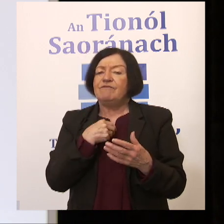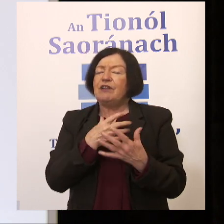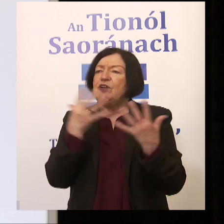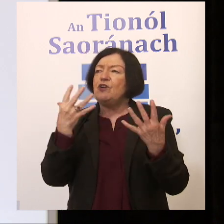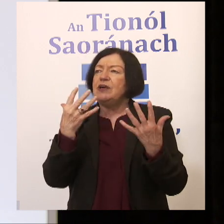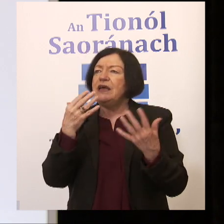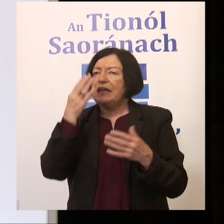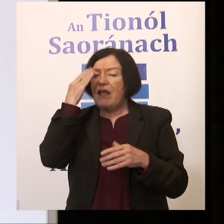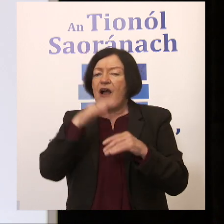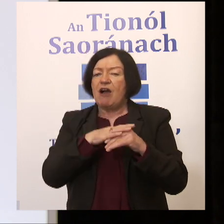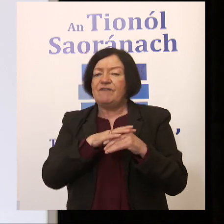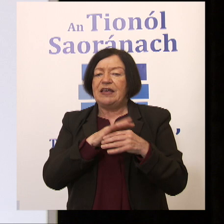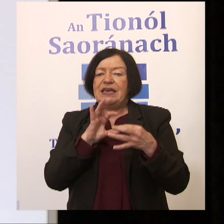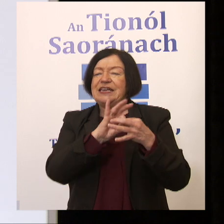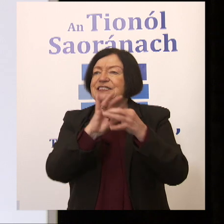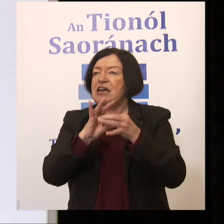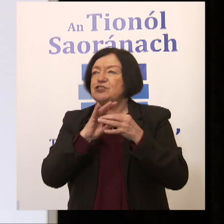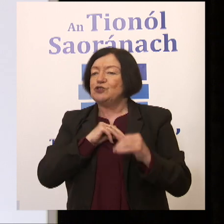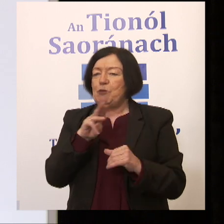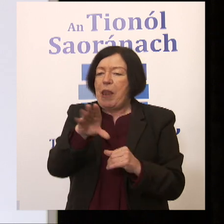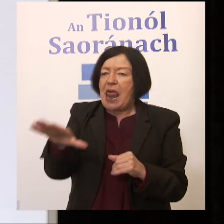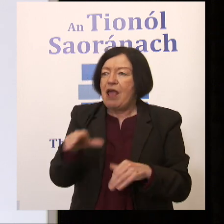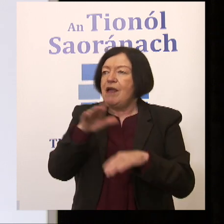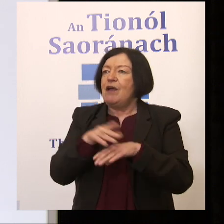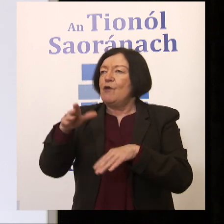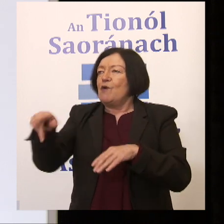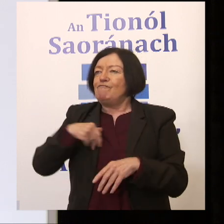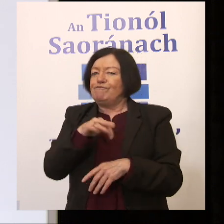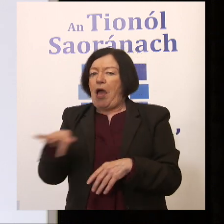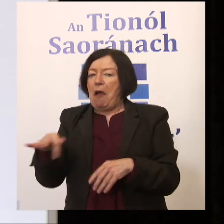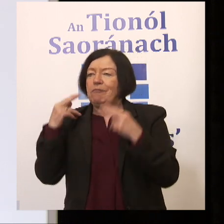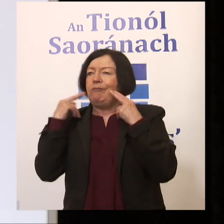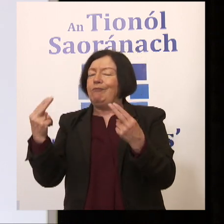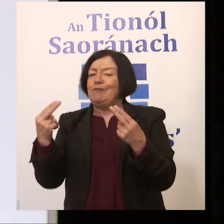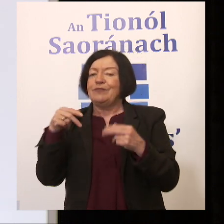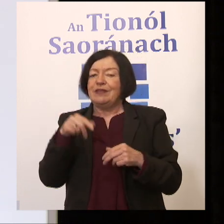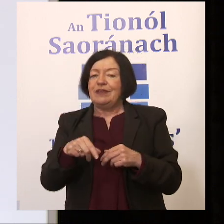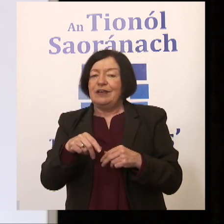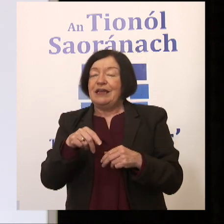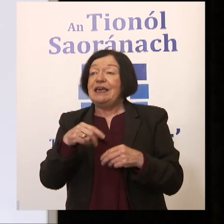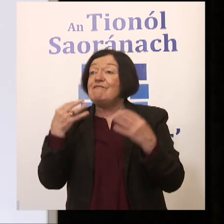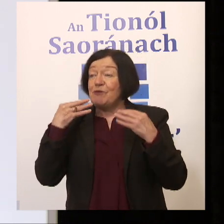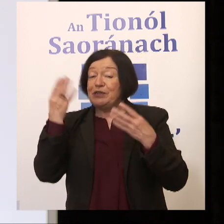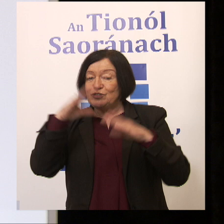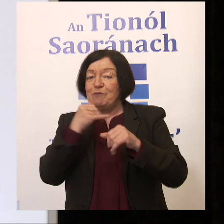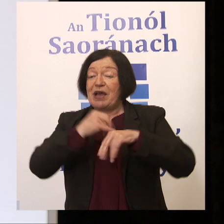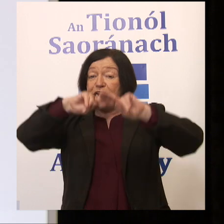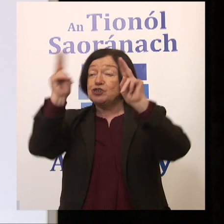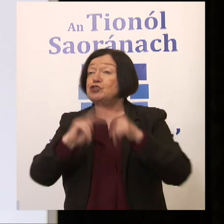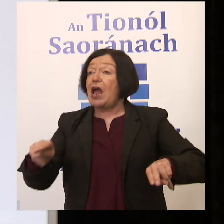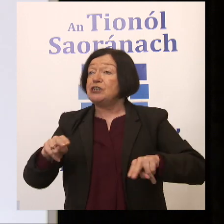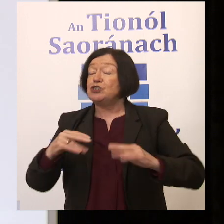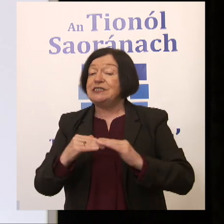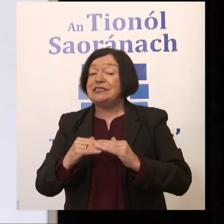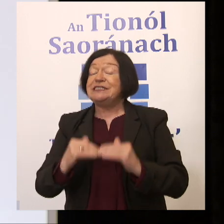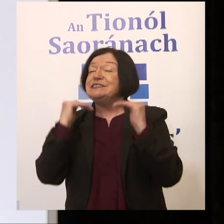of attachment to place, to locality, where we're from. Right? Survey data would tend to show that by international standards,